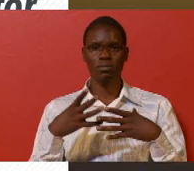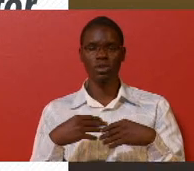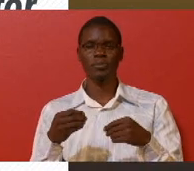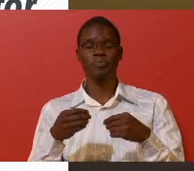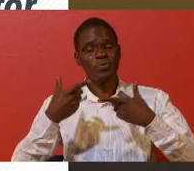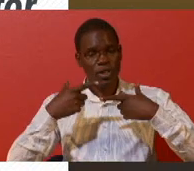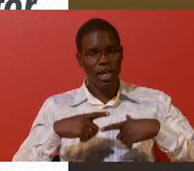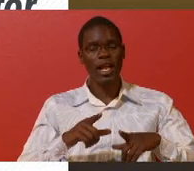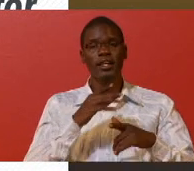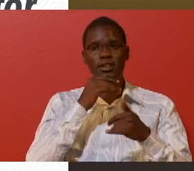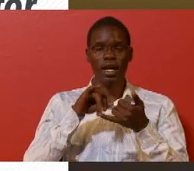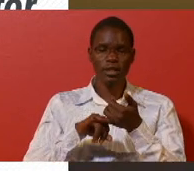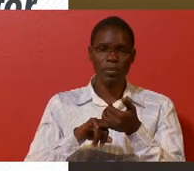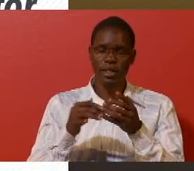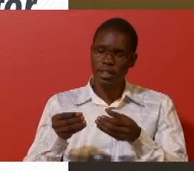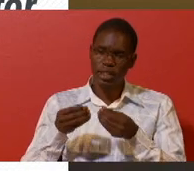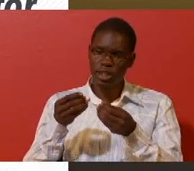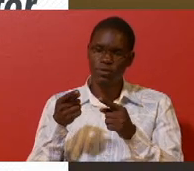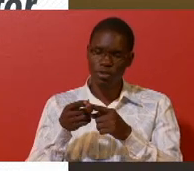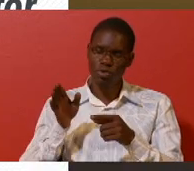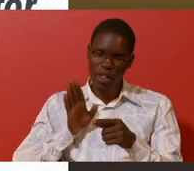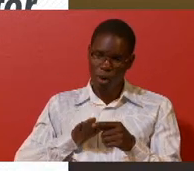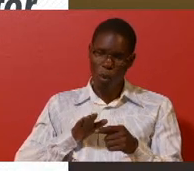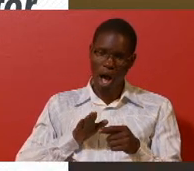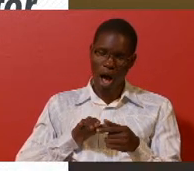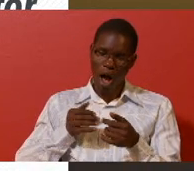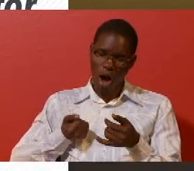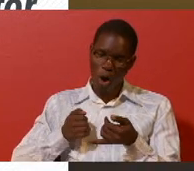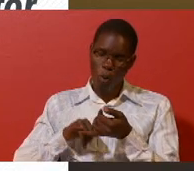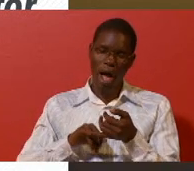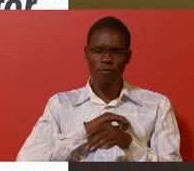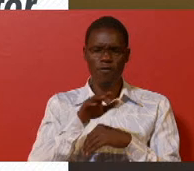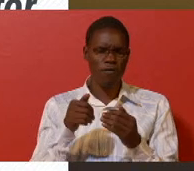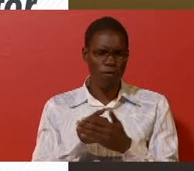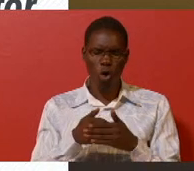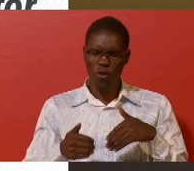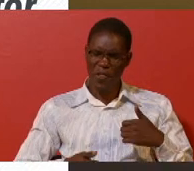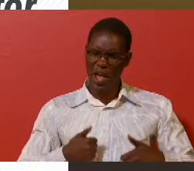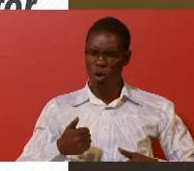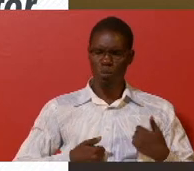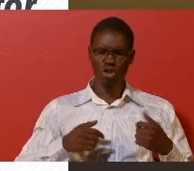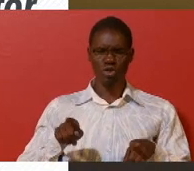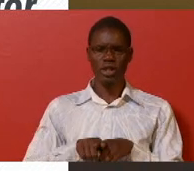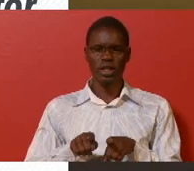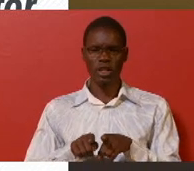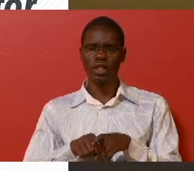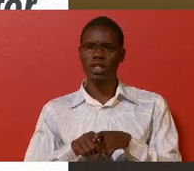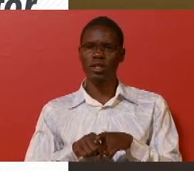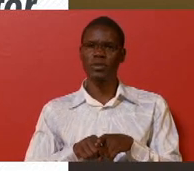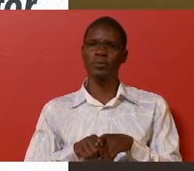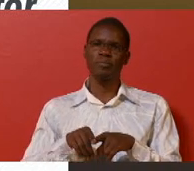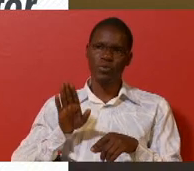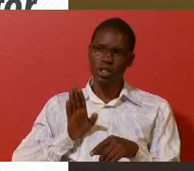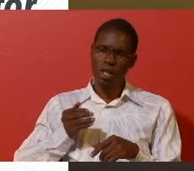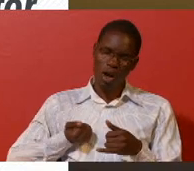the husband render to his wife the affection, there's that word again, due her, and likewise also the wife to